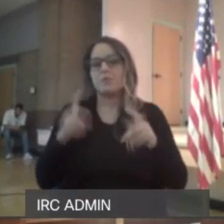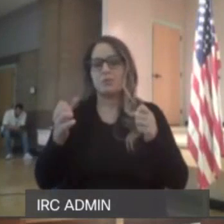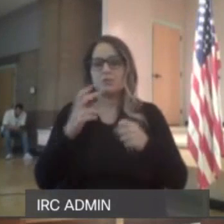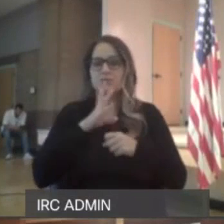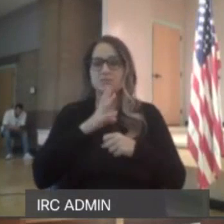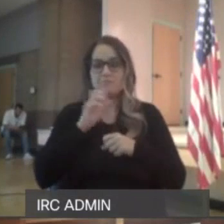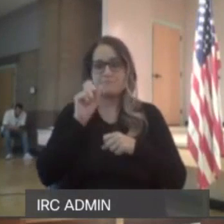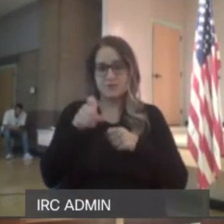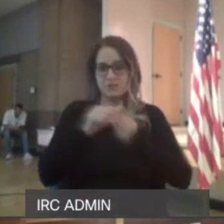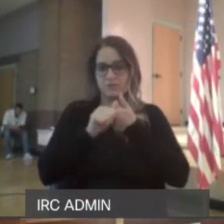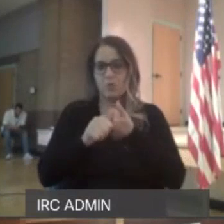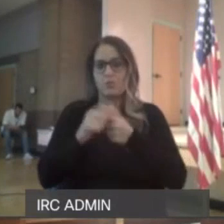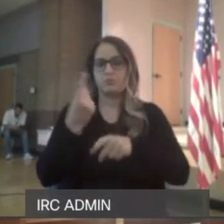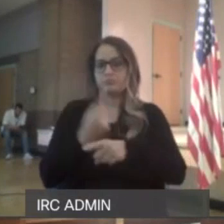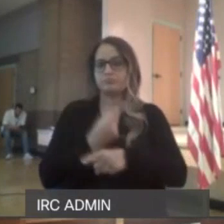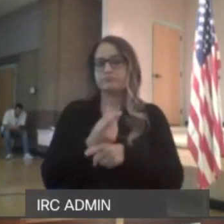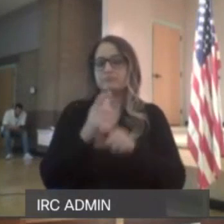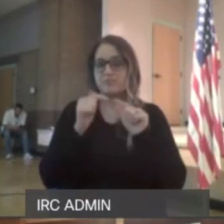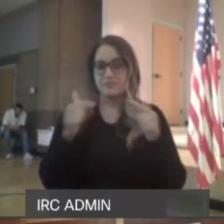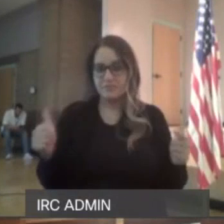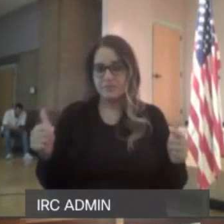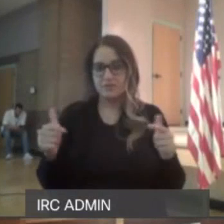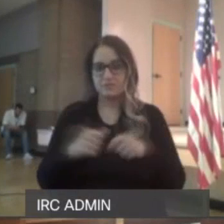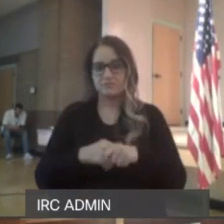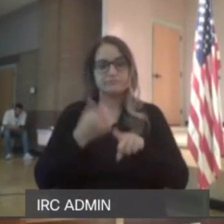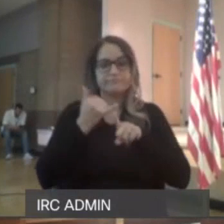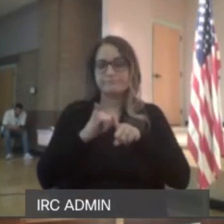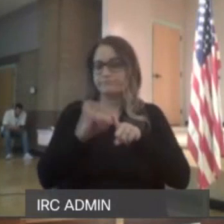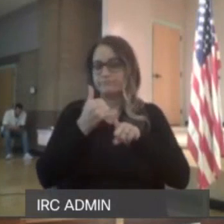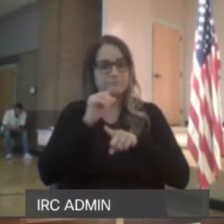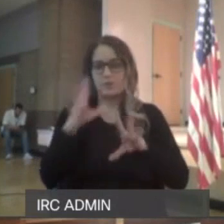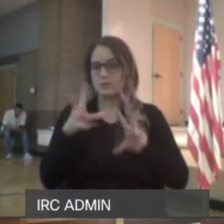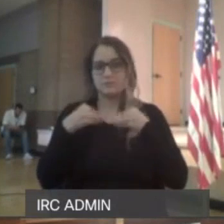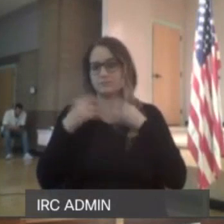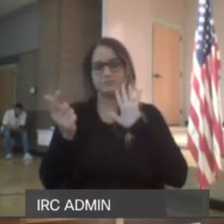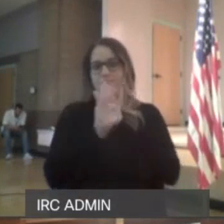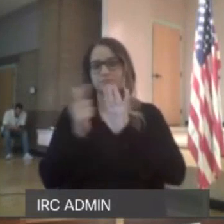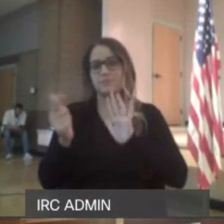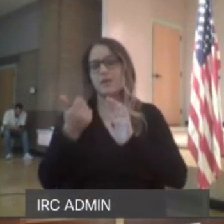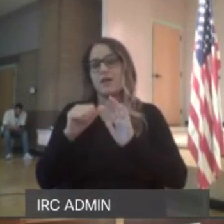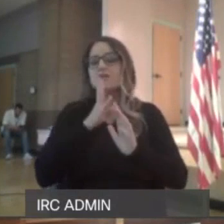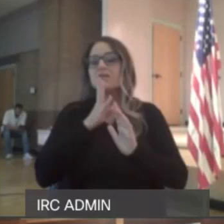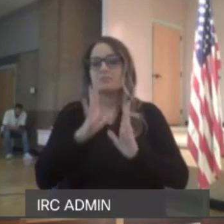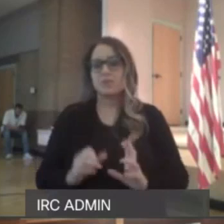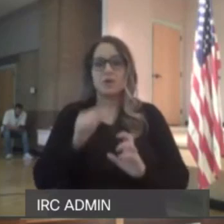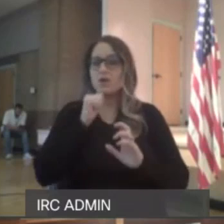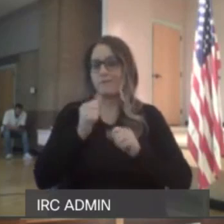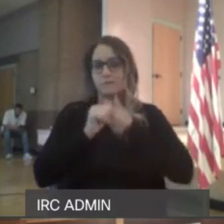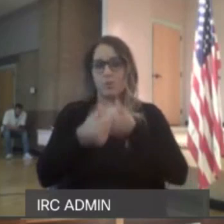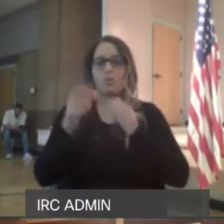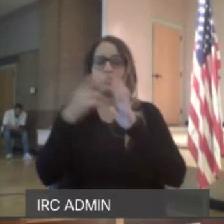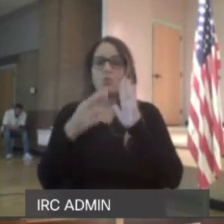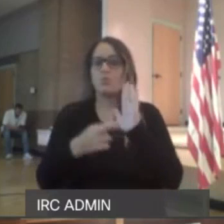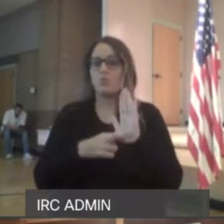decorum. Speakers must use appropriate language. Foul and/or abusive language will not be tolerated. Any speaker failing to follow